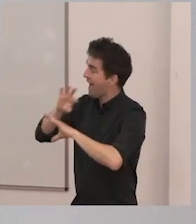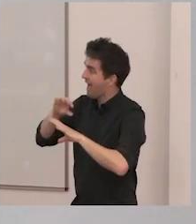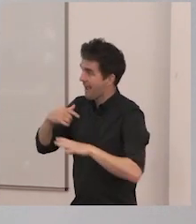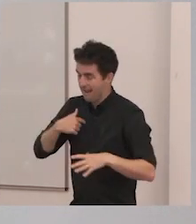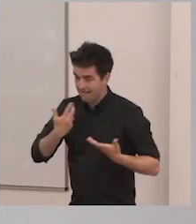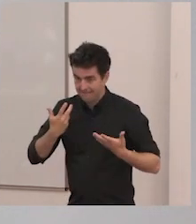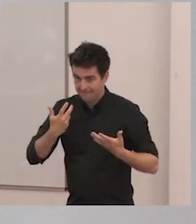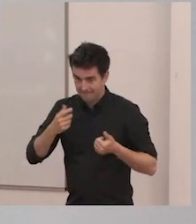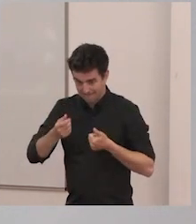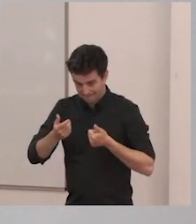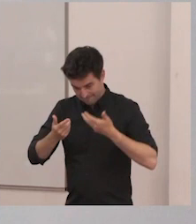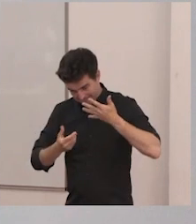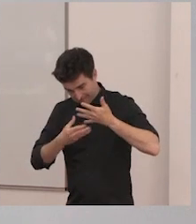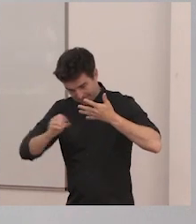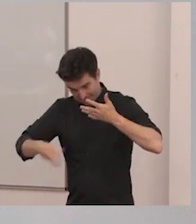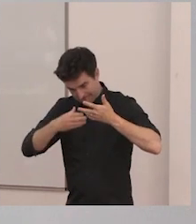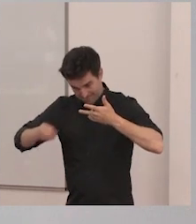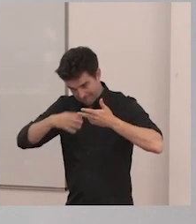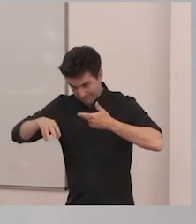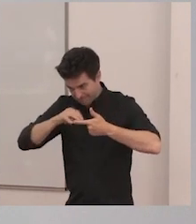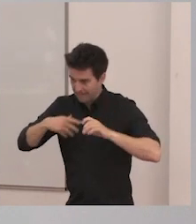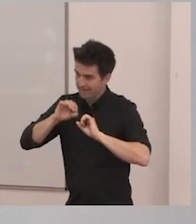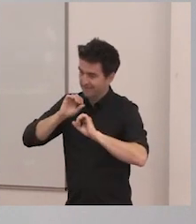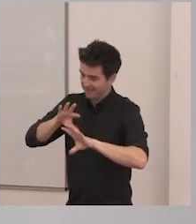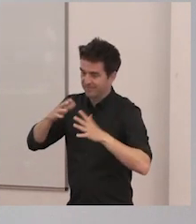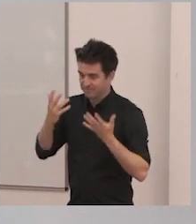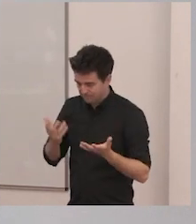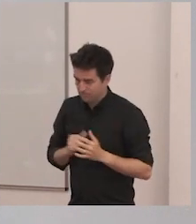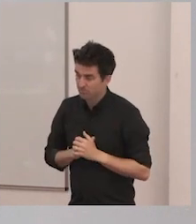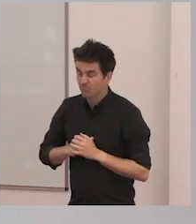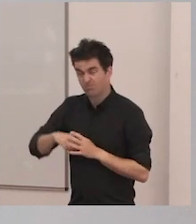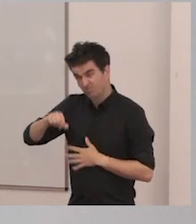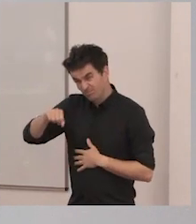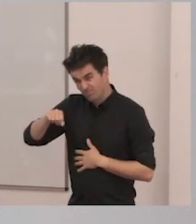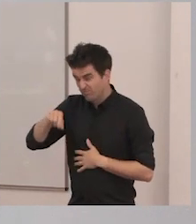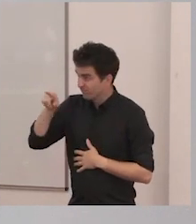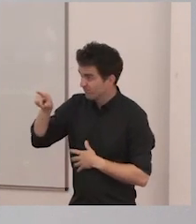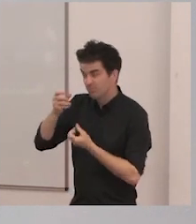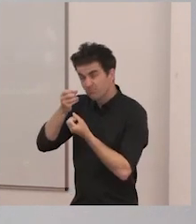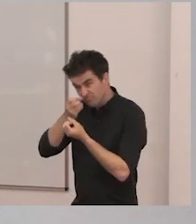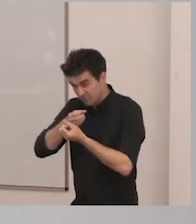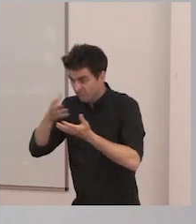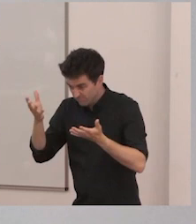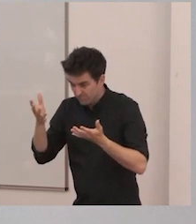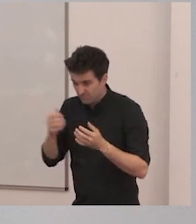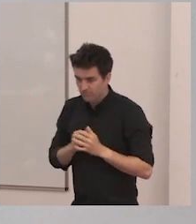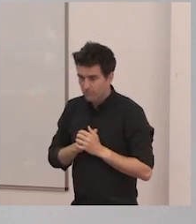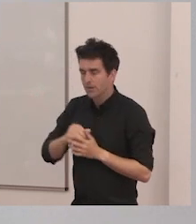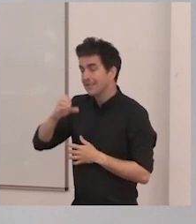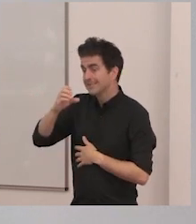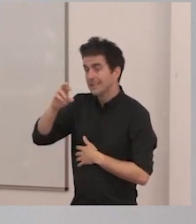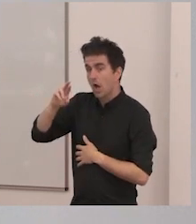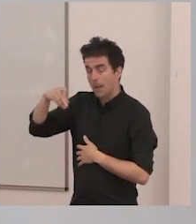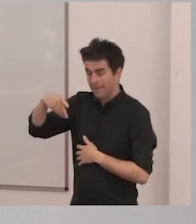treaty that applies human rights in the context of disability, including for children and youth